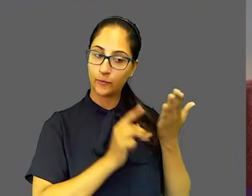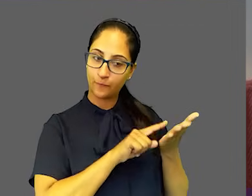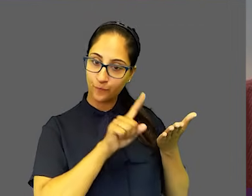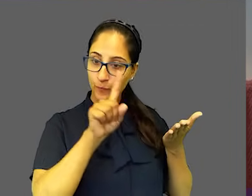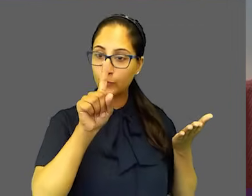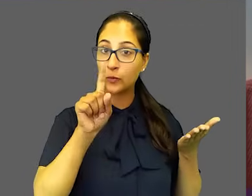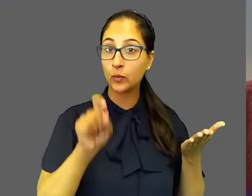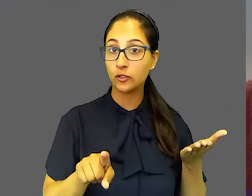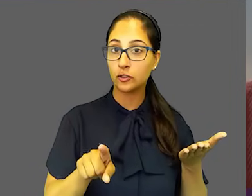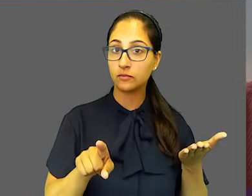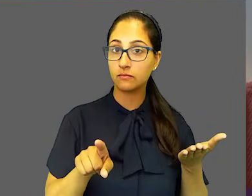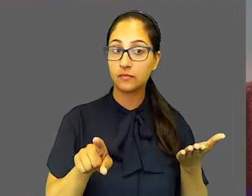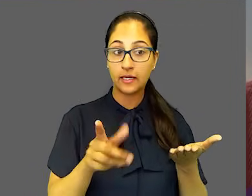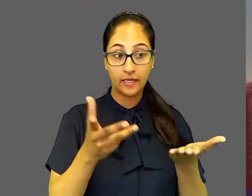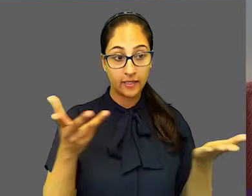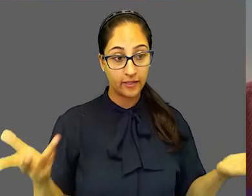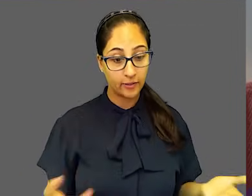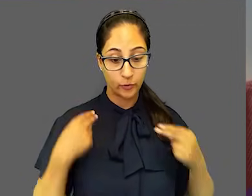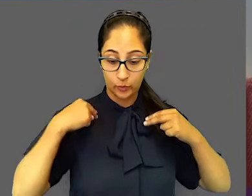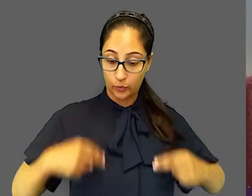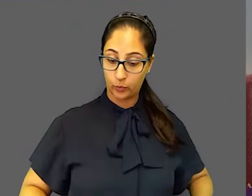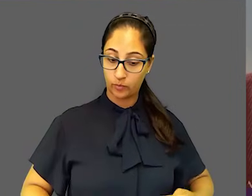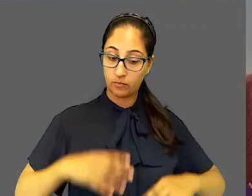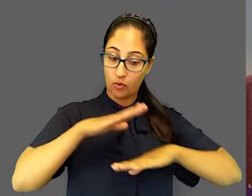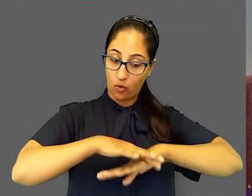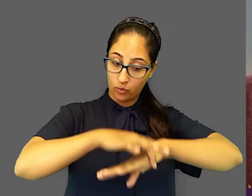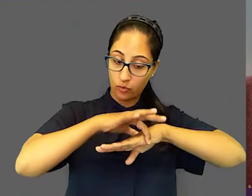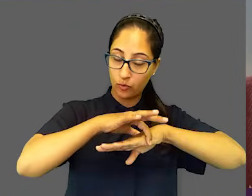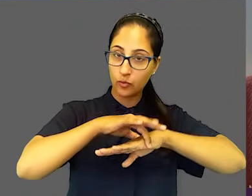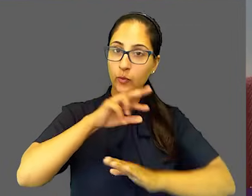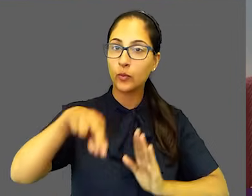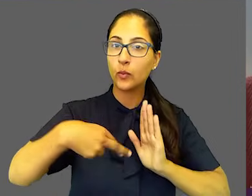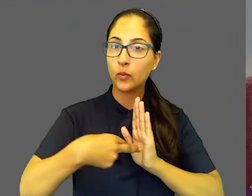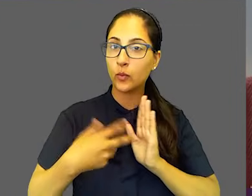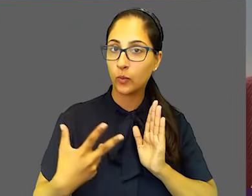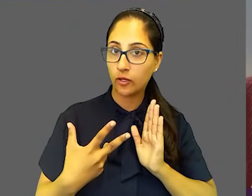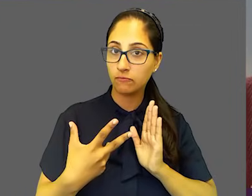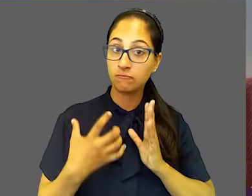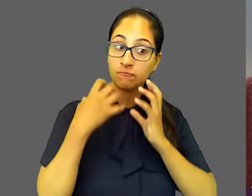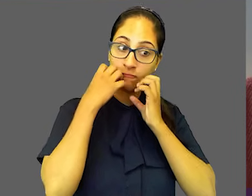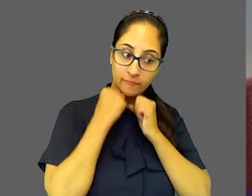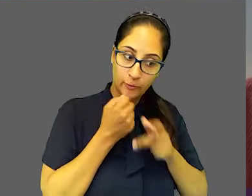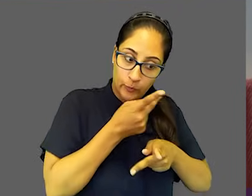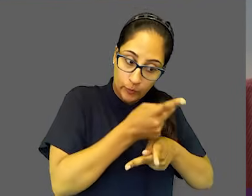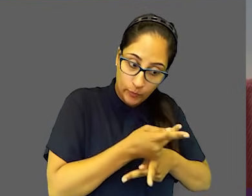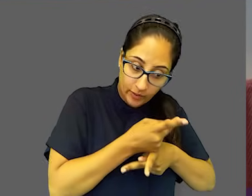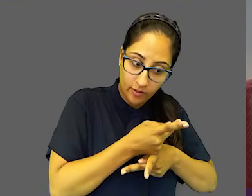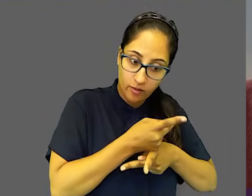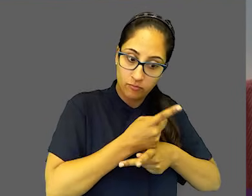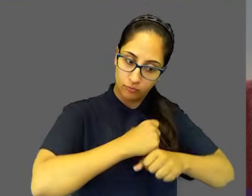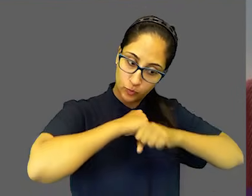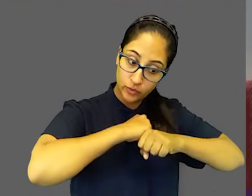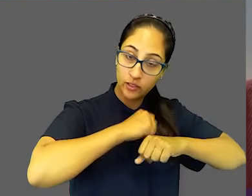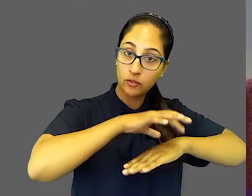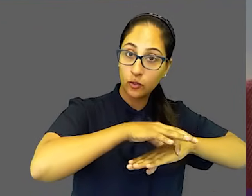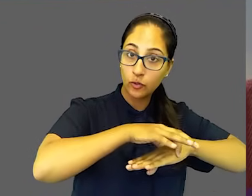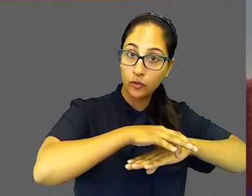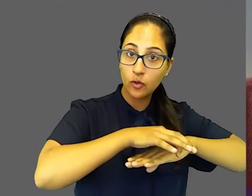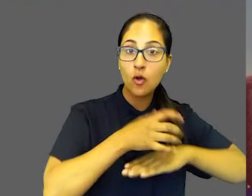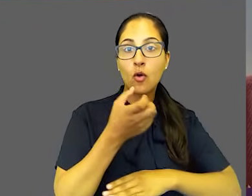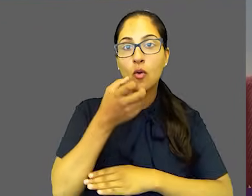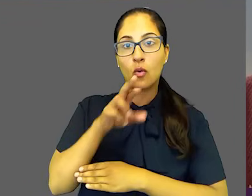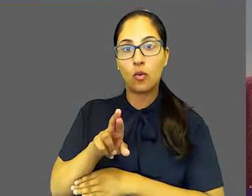are we merely consumers of the earth? And so that discussion was about teaching the concept of